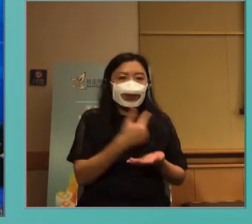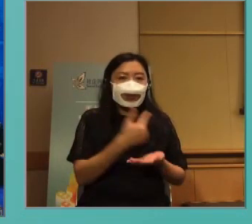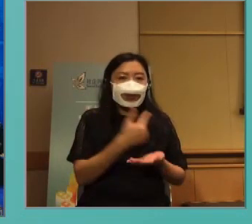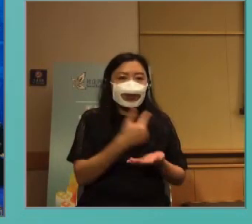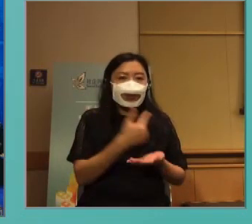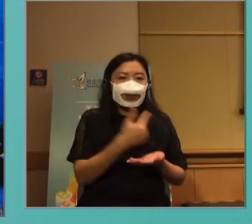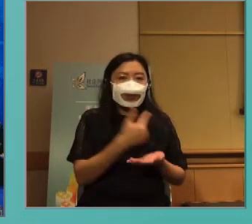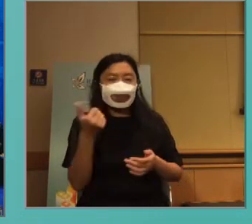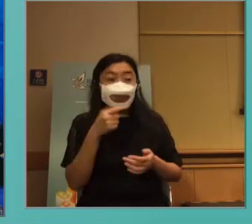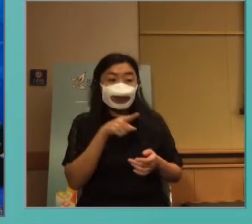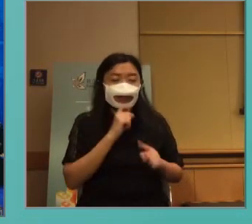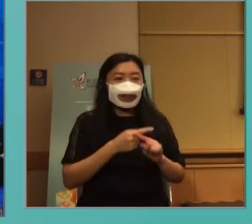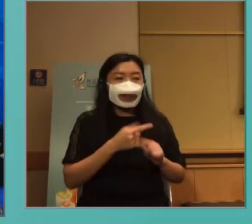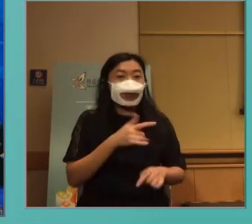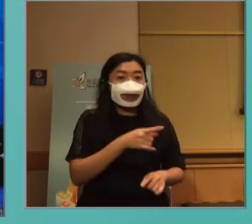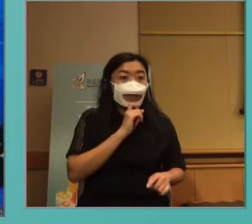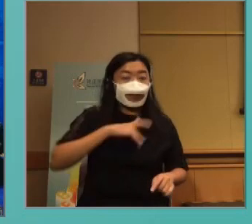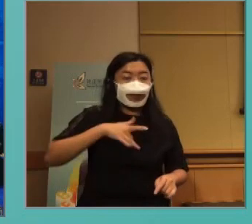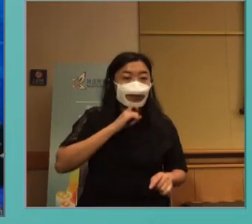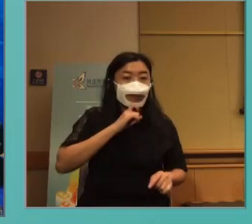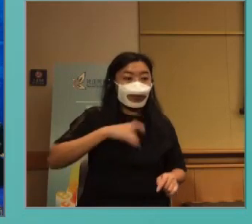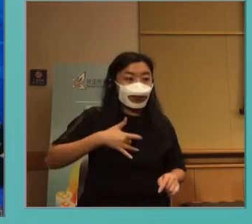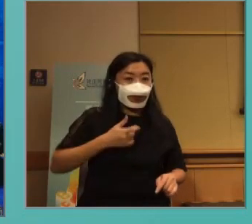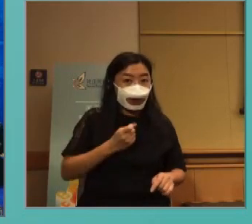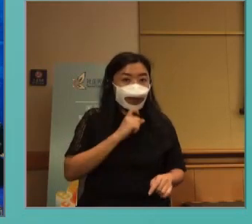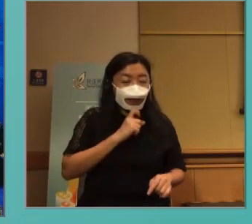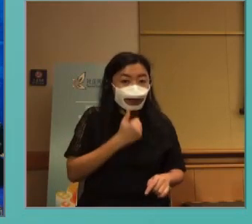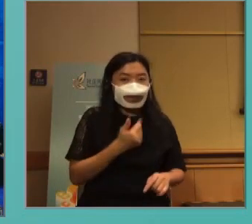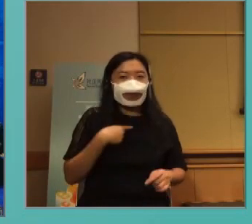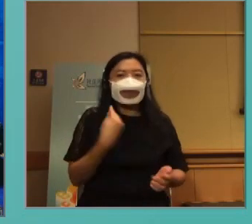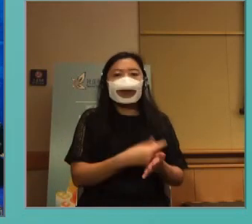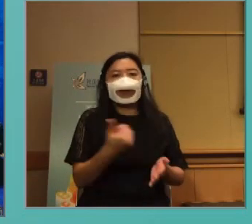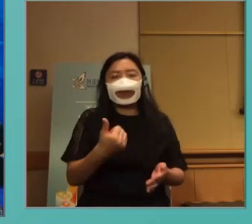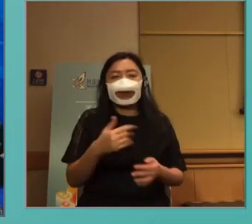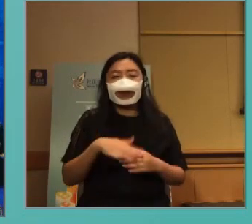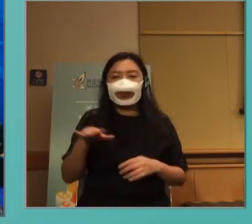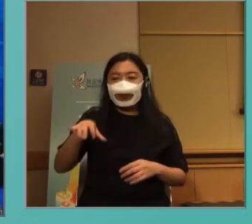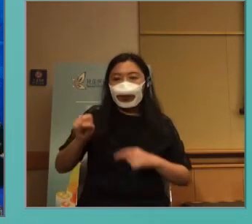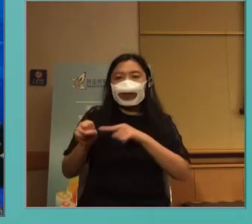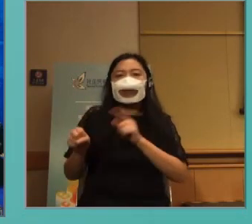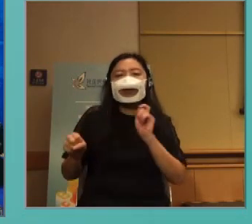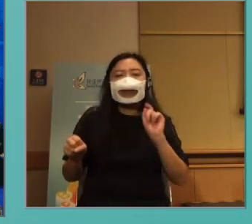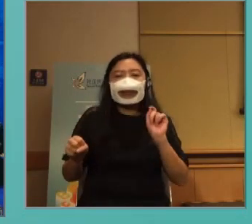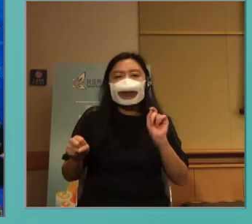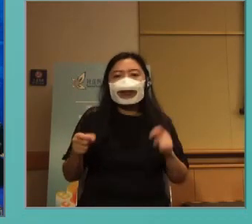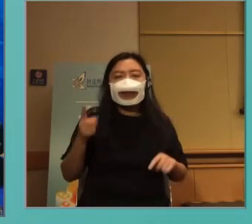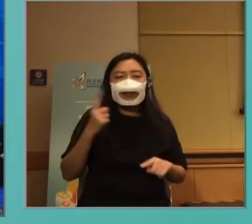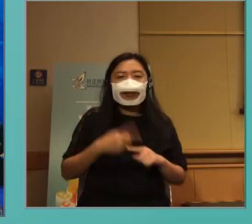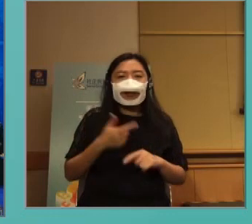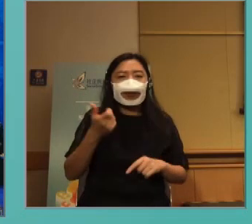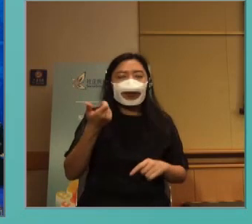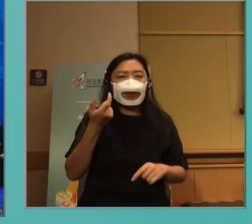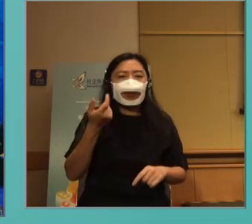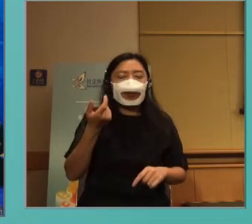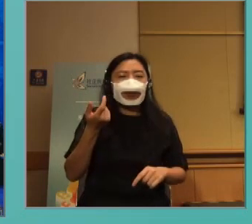word. Sometimes there's so many projects that are like, oh, this is our utility, and it turns out to be kind of scammy. They're not